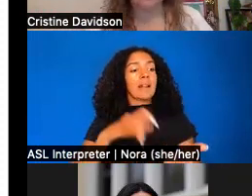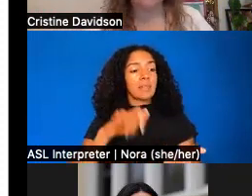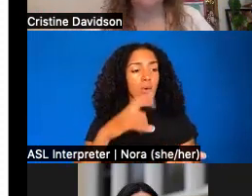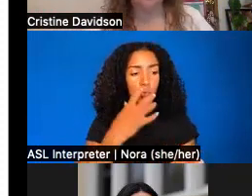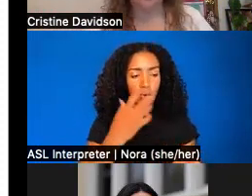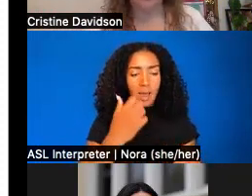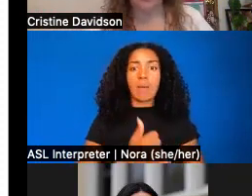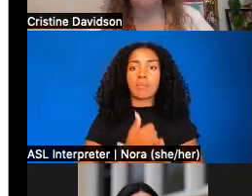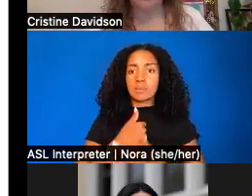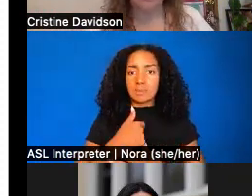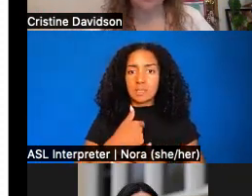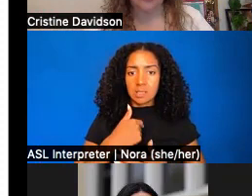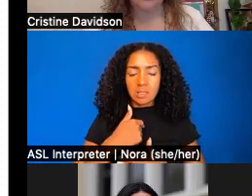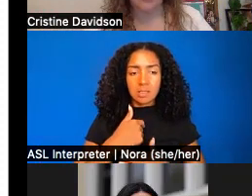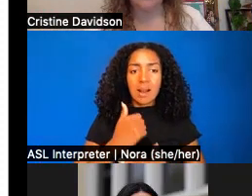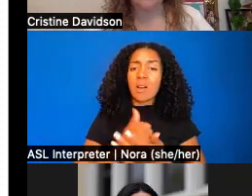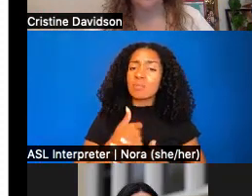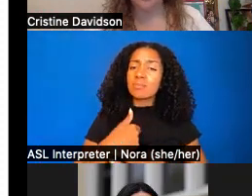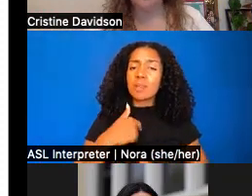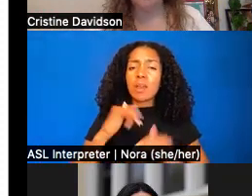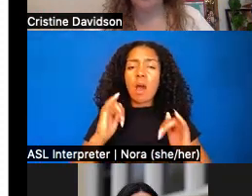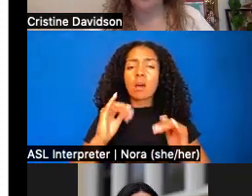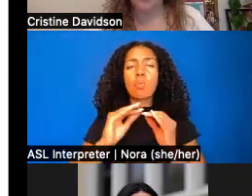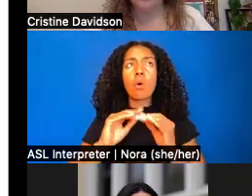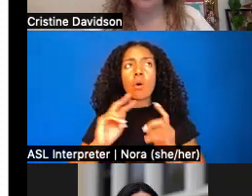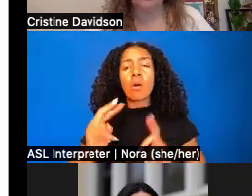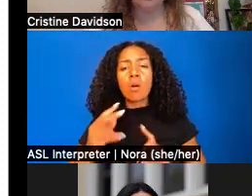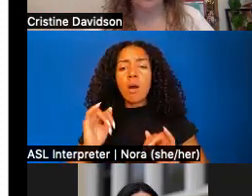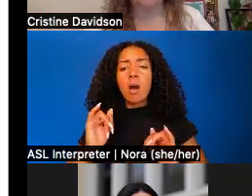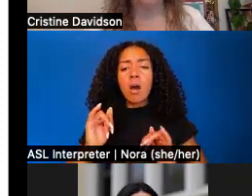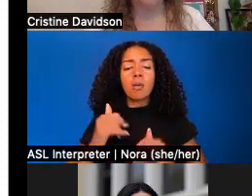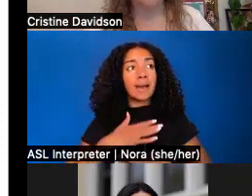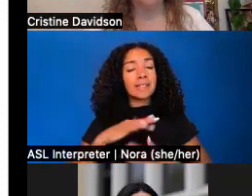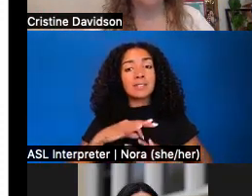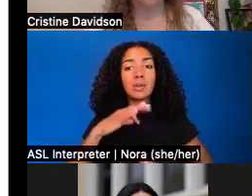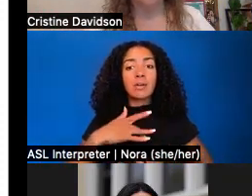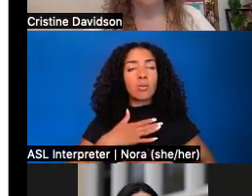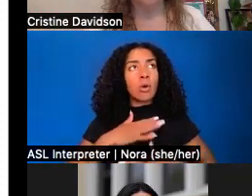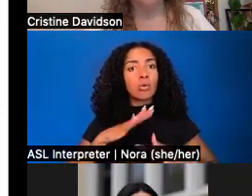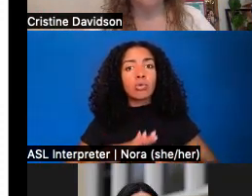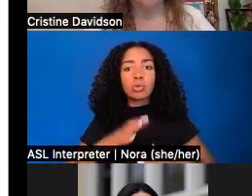somebody else to know that they're just tactics. There's nothing wrong with us.